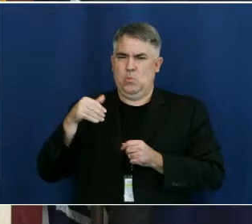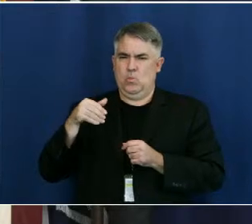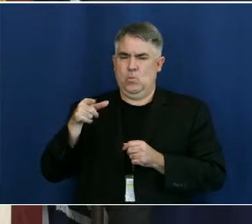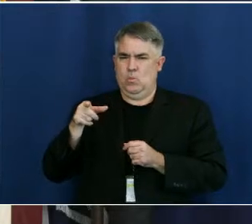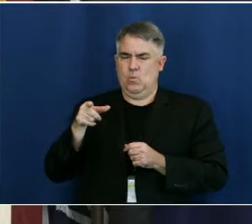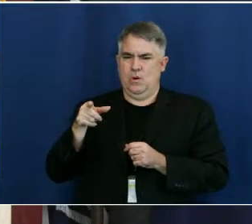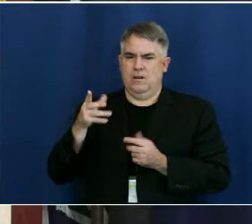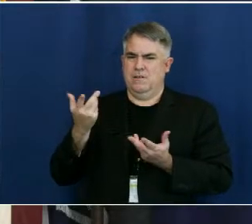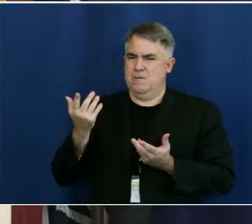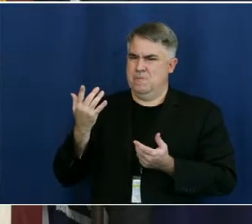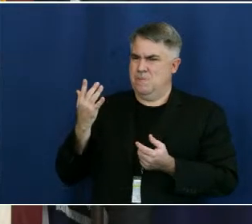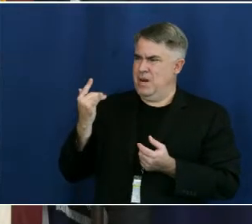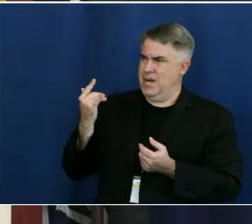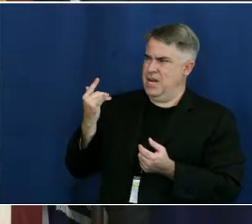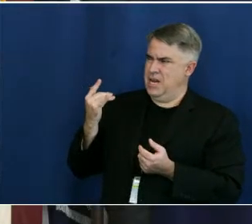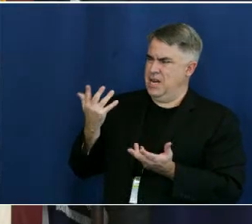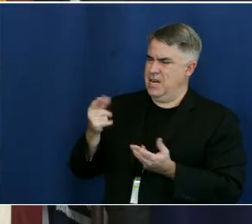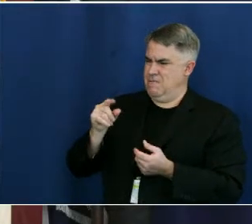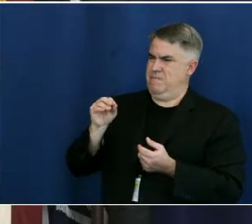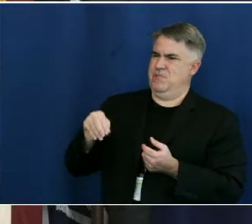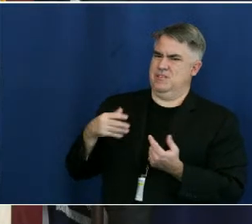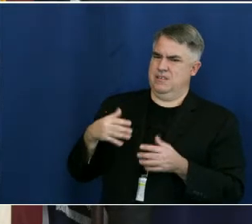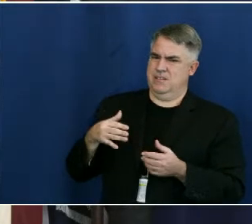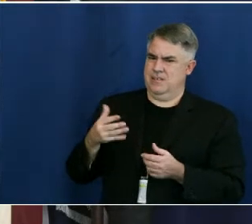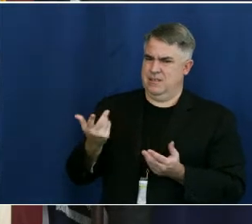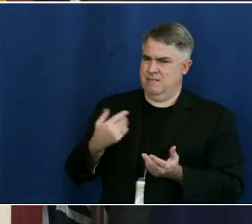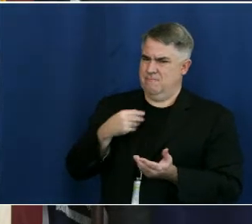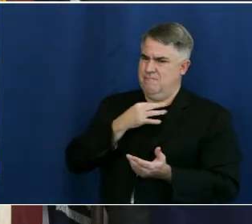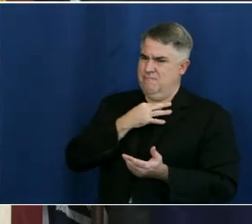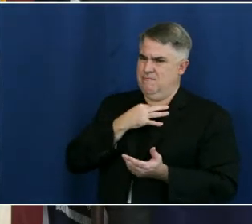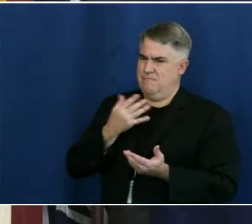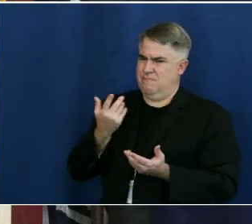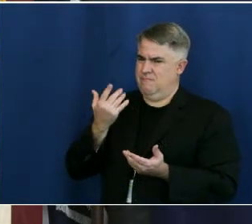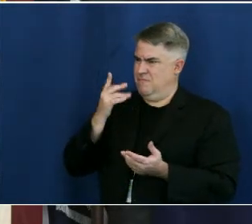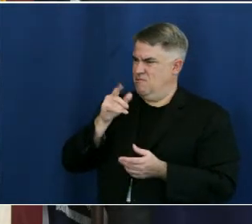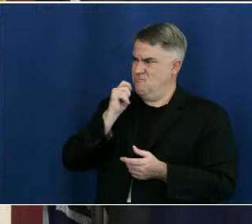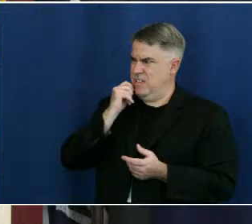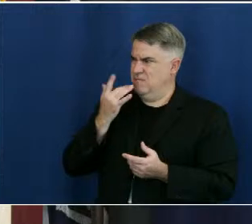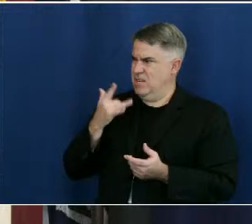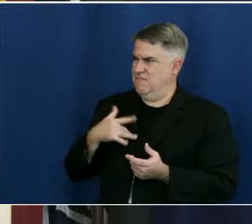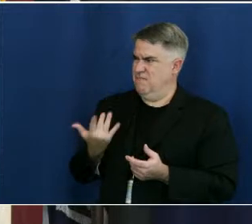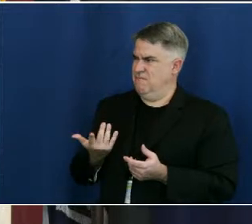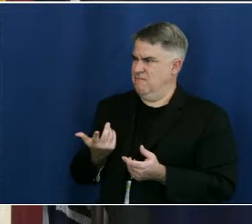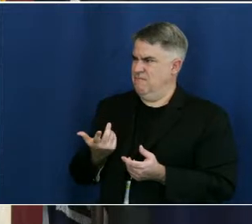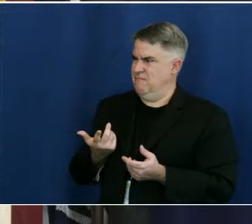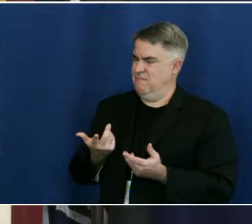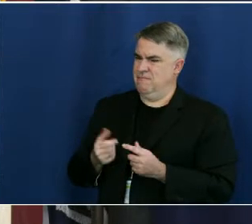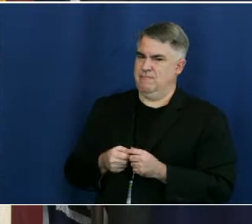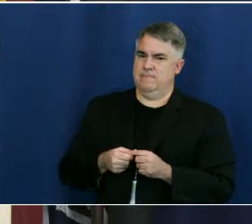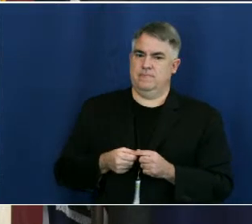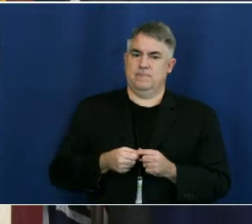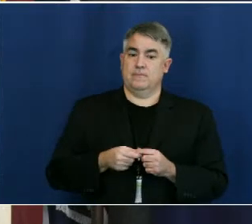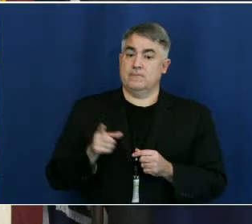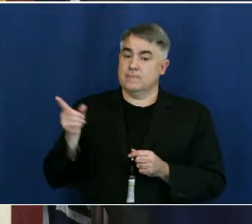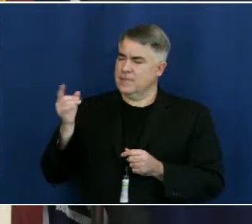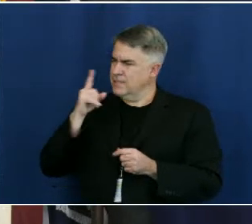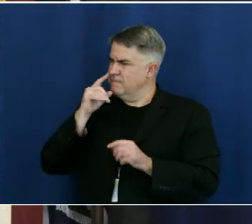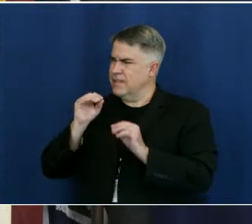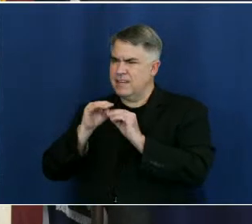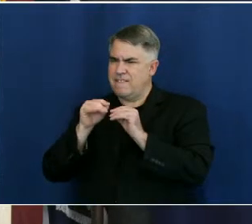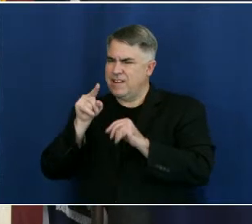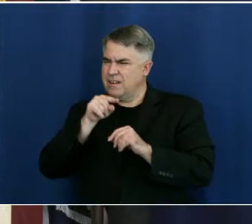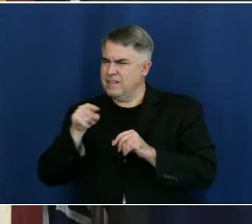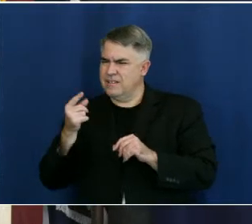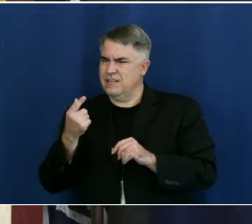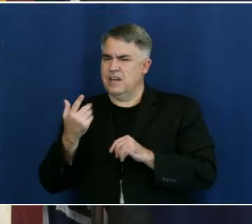that's not accounted for. And then if there's anything else that you can clarify in terms of what the county's partner